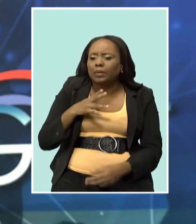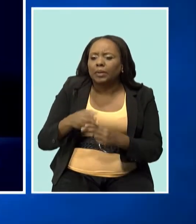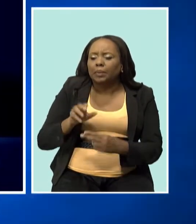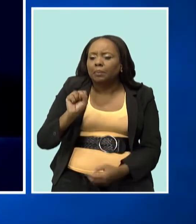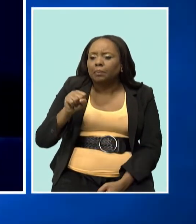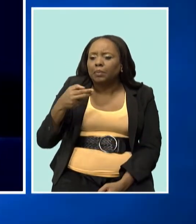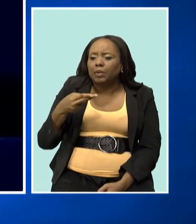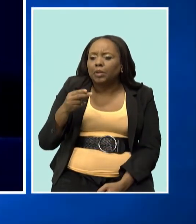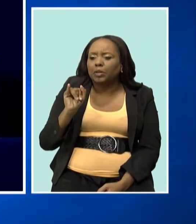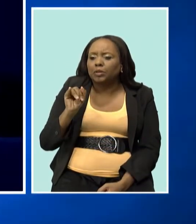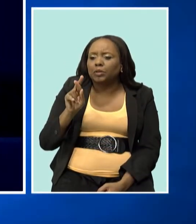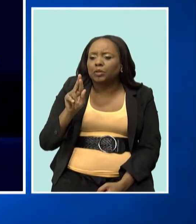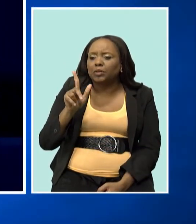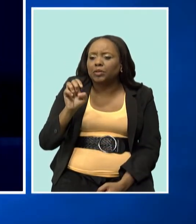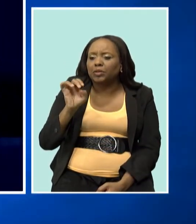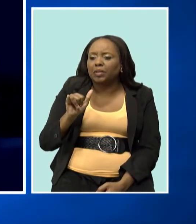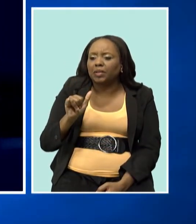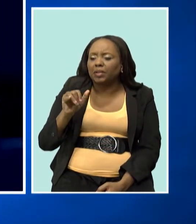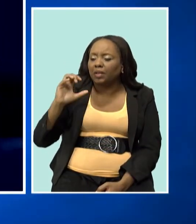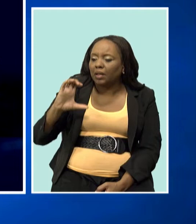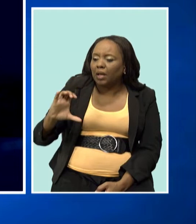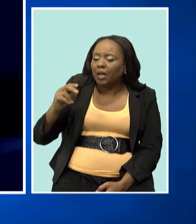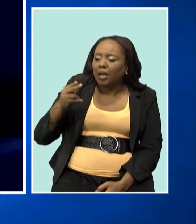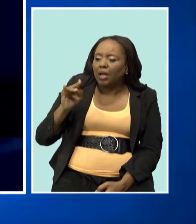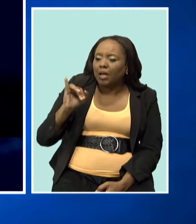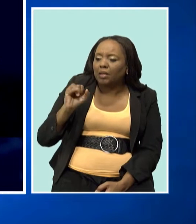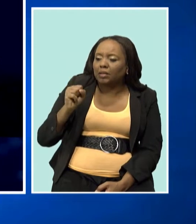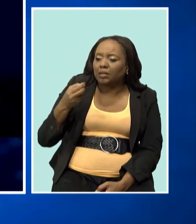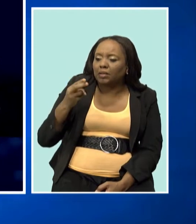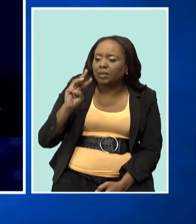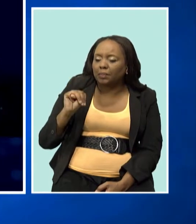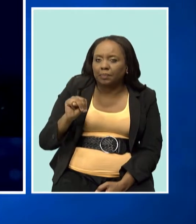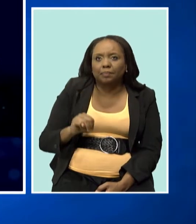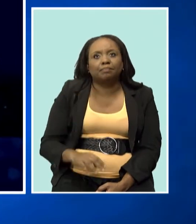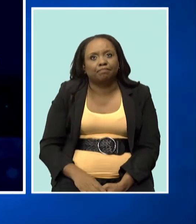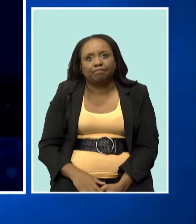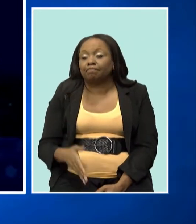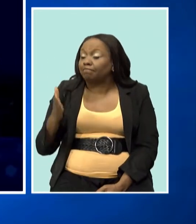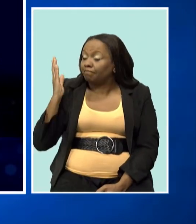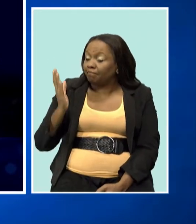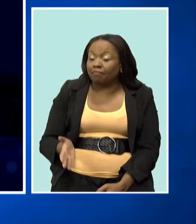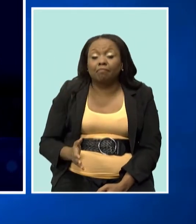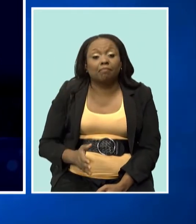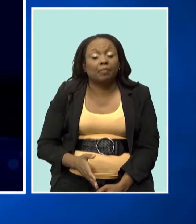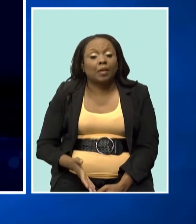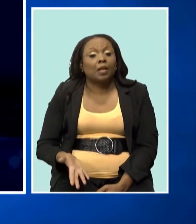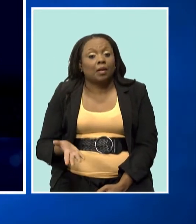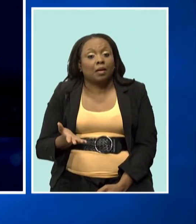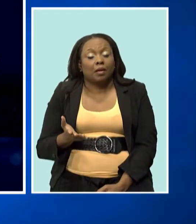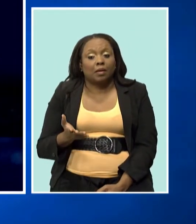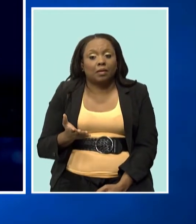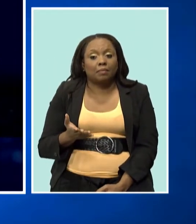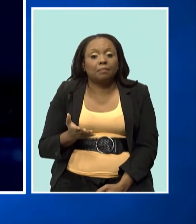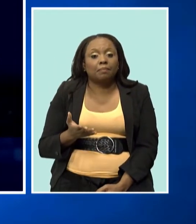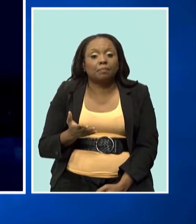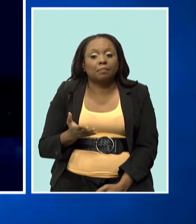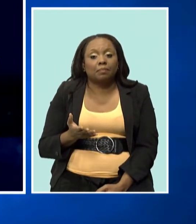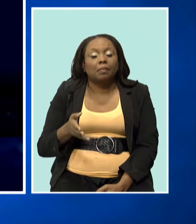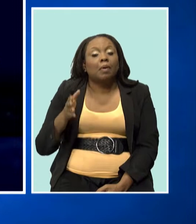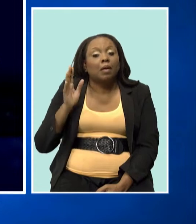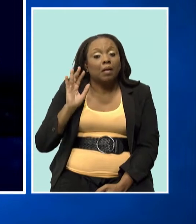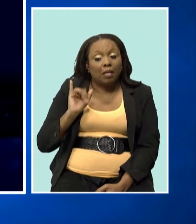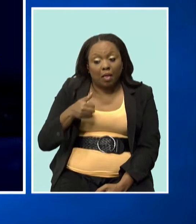the use of entertainment and the creative and performing arts can be useful in the education process and call for the